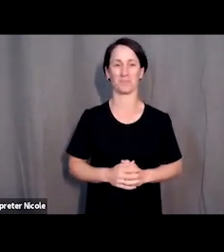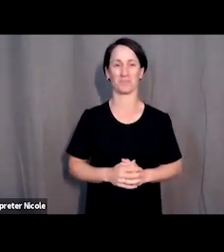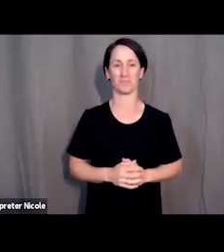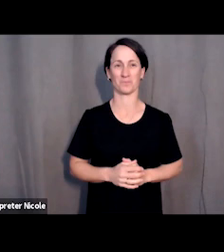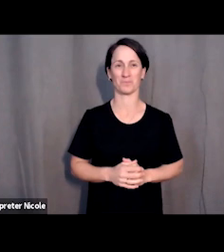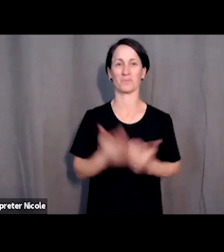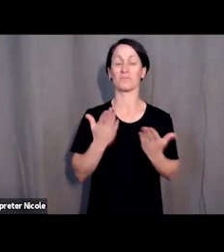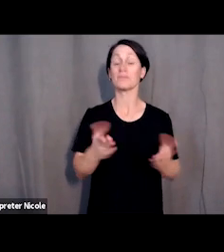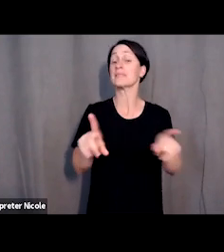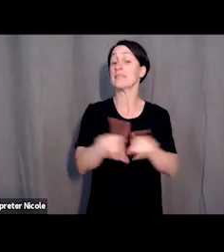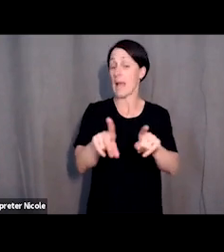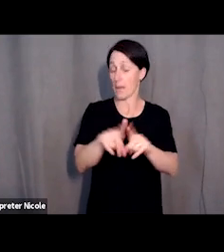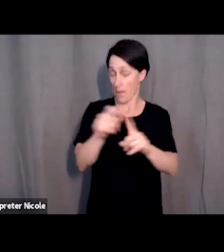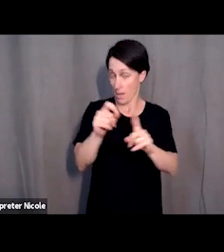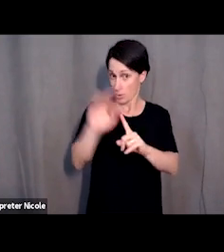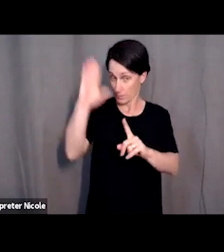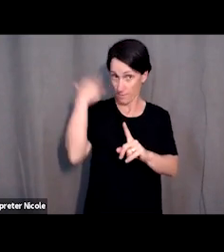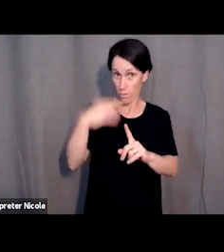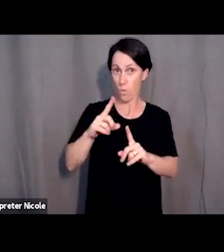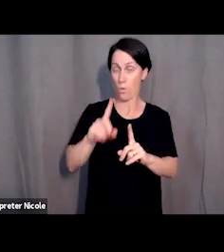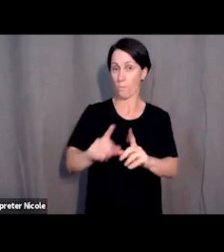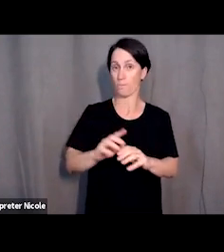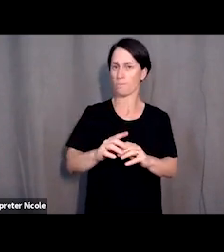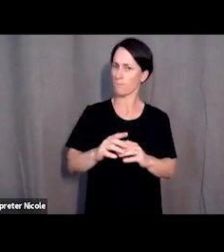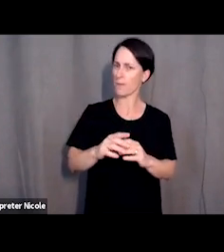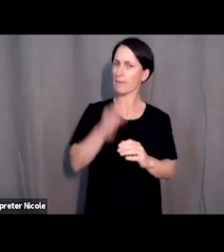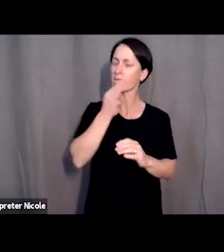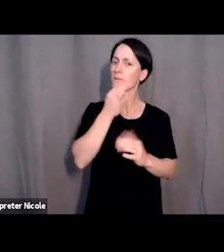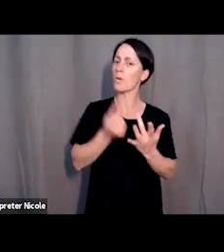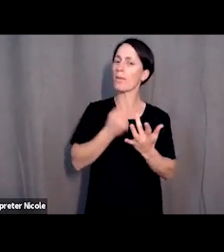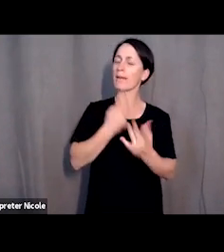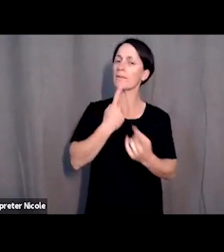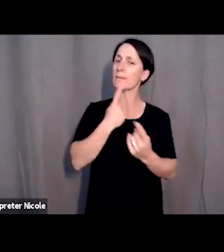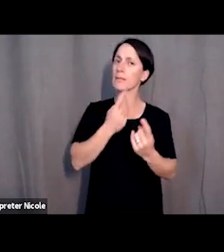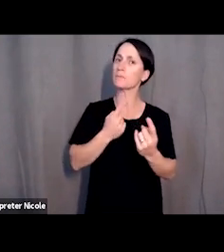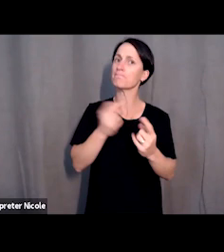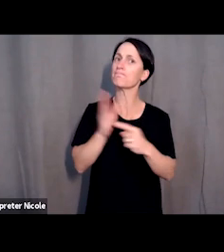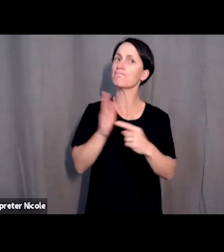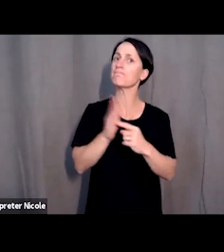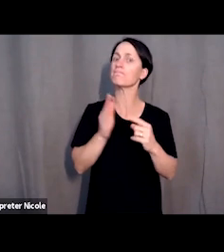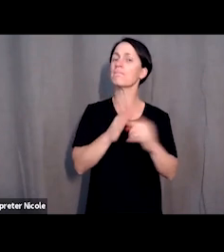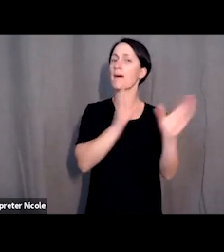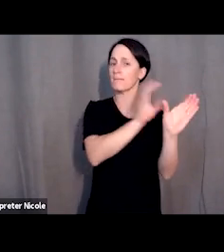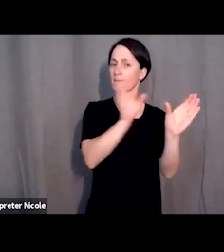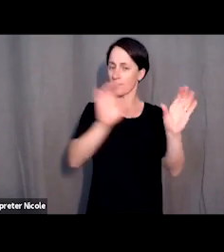the same slide, but there's just some themes that cut across